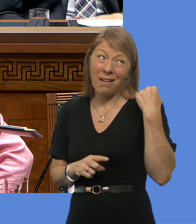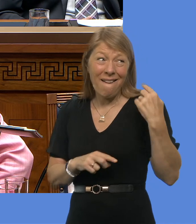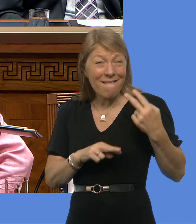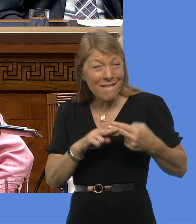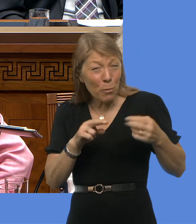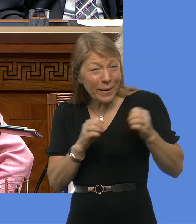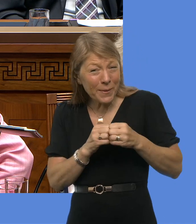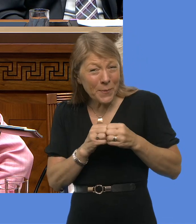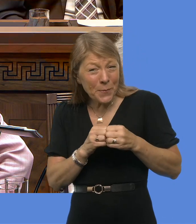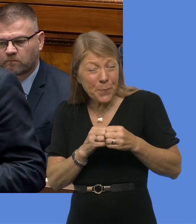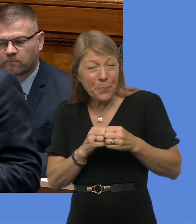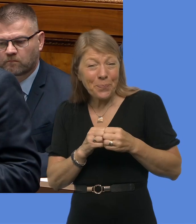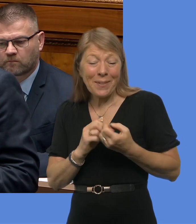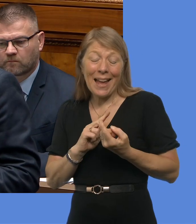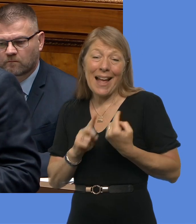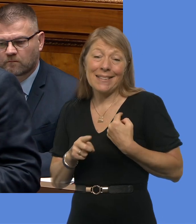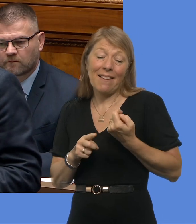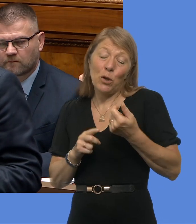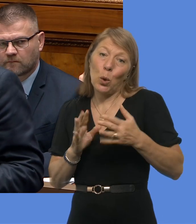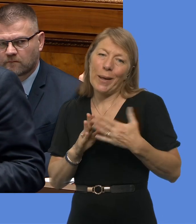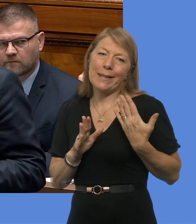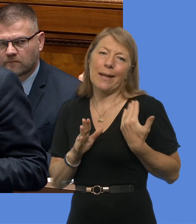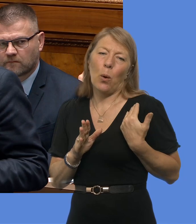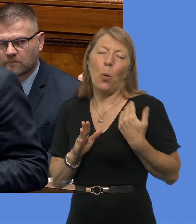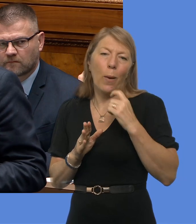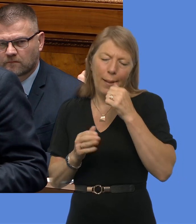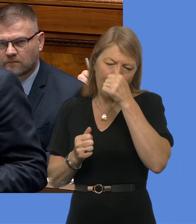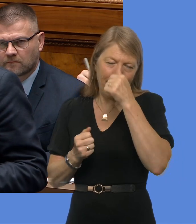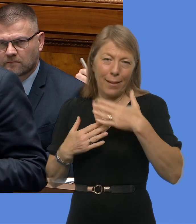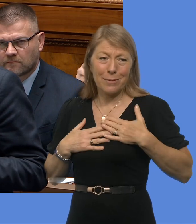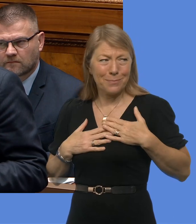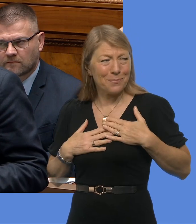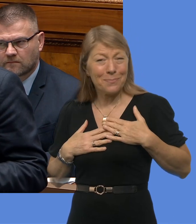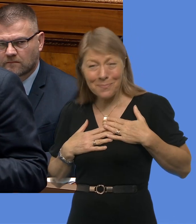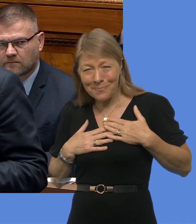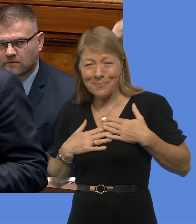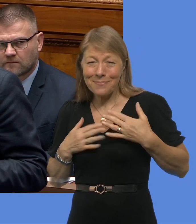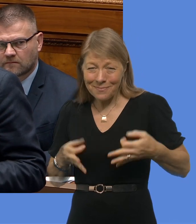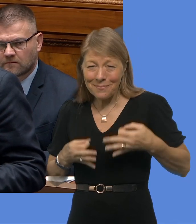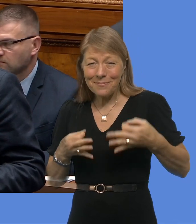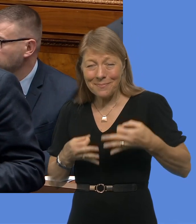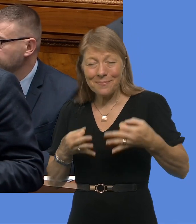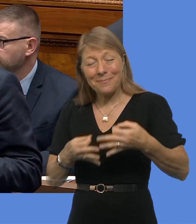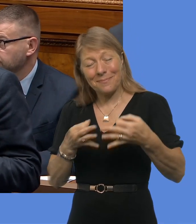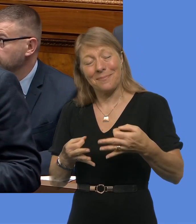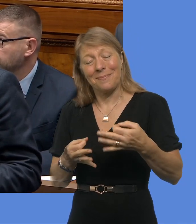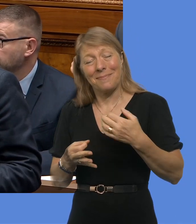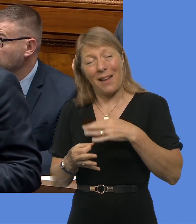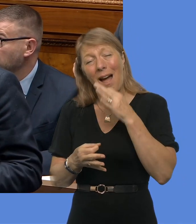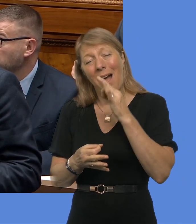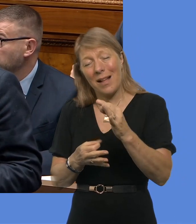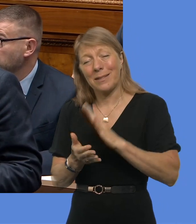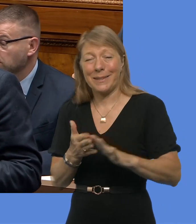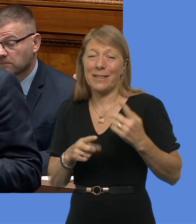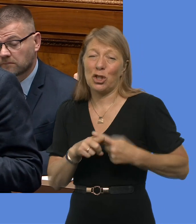weeks ago that we would be kept informed of the process. But can I ask that this is expedited and that there is clarity before summer recess on how